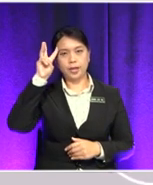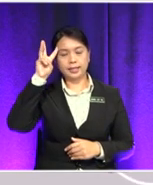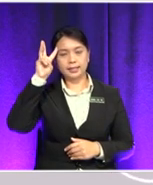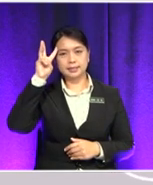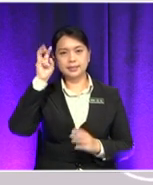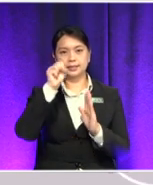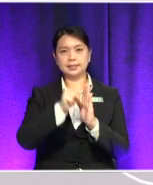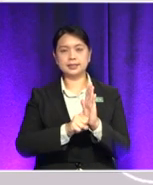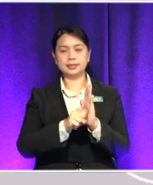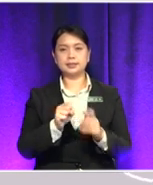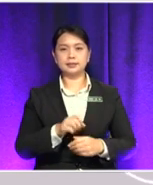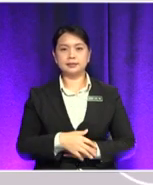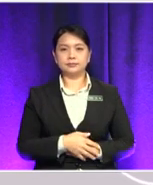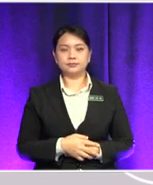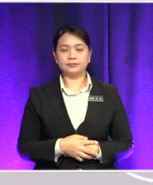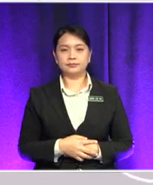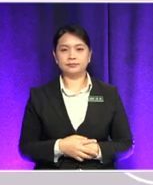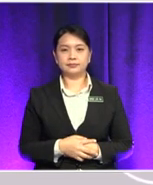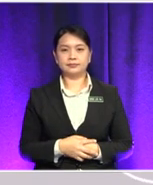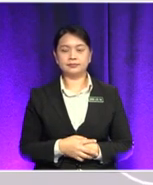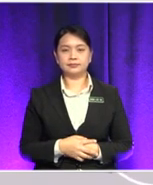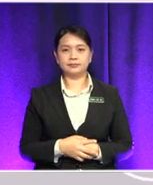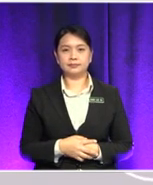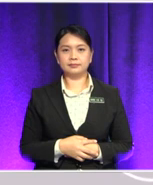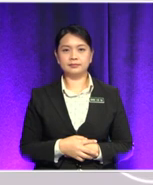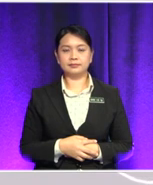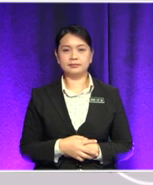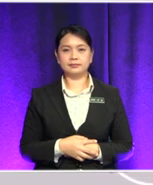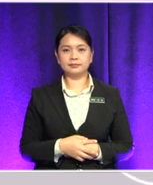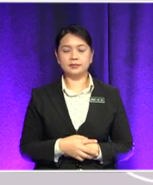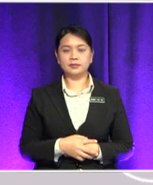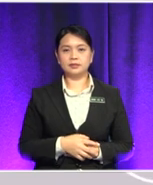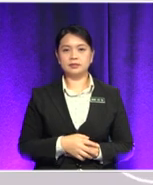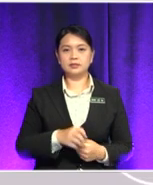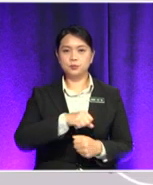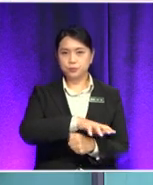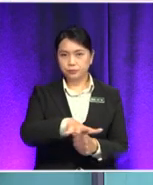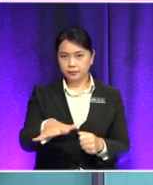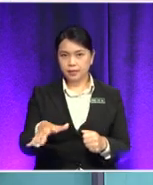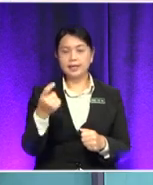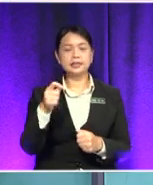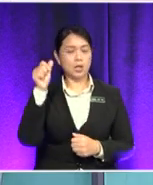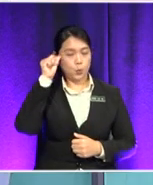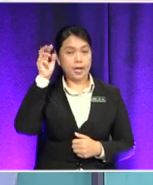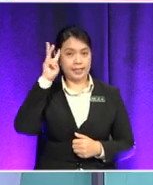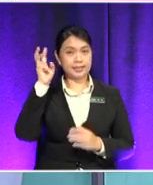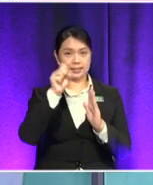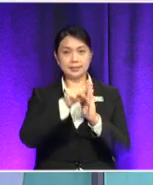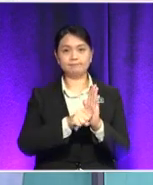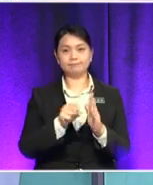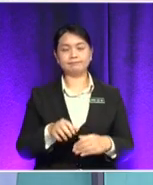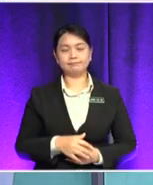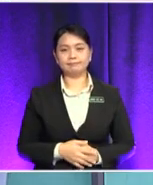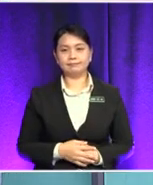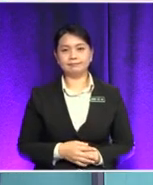animals. Oh, spread the awareness. Wow, good job. Spread the